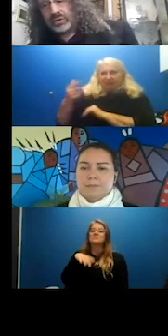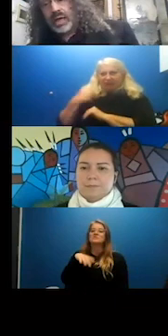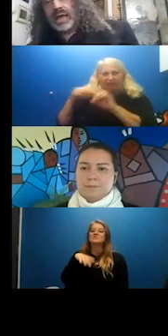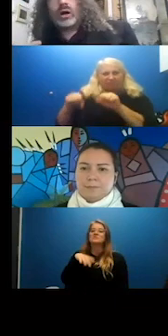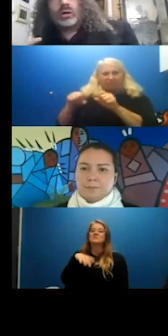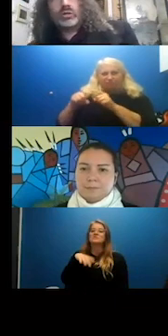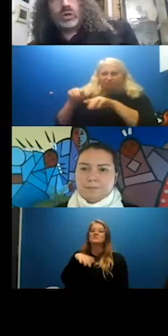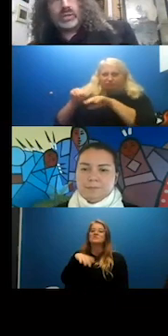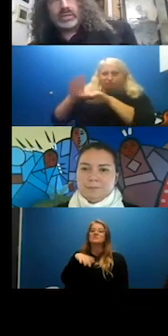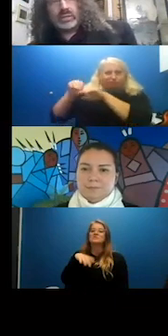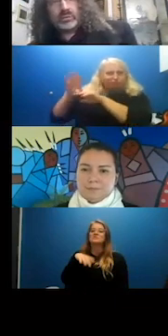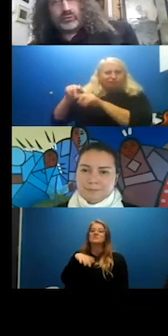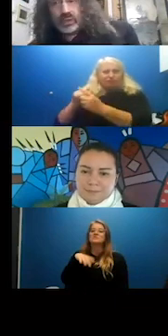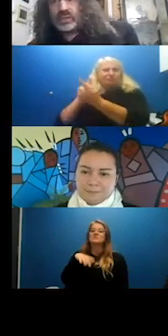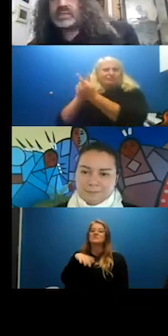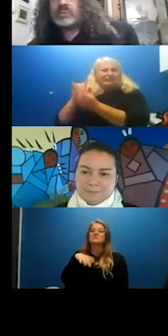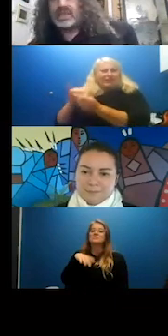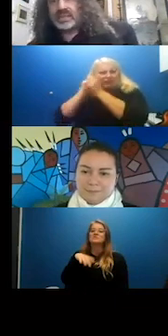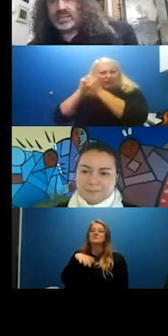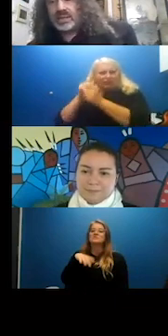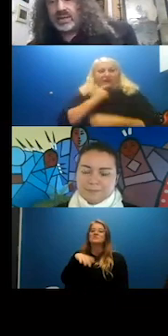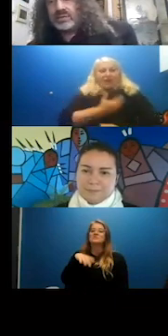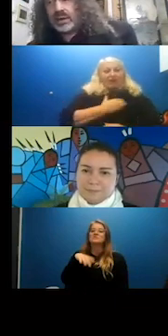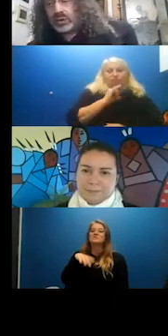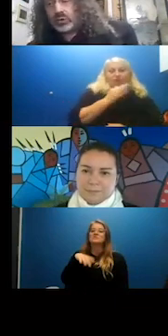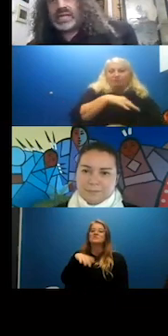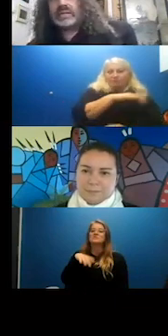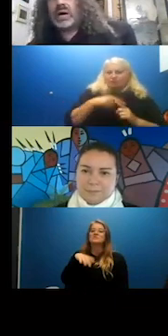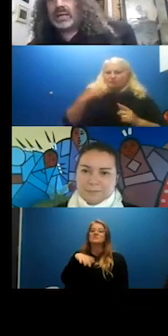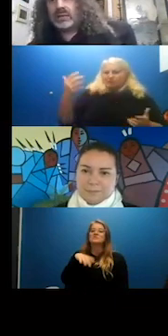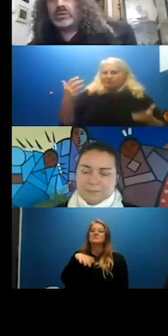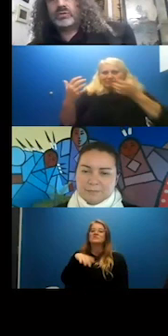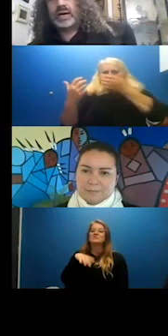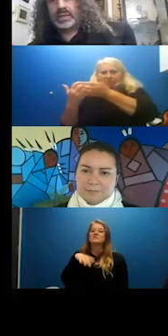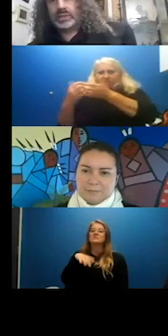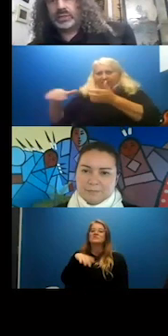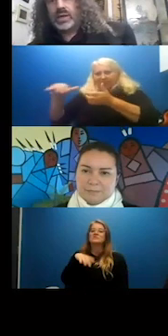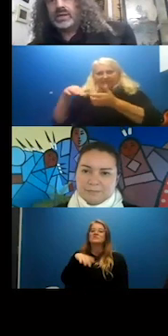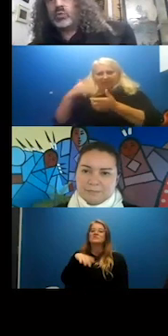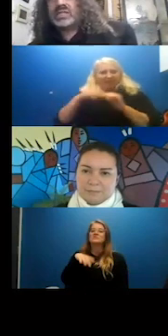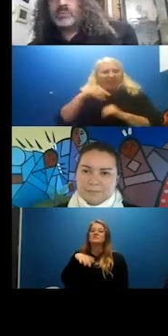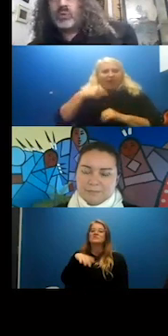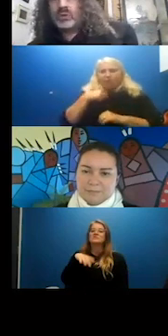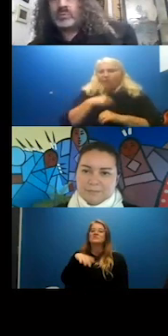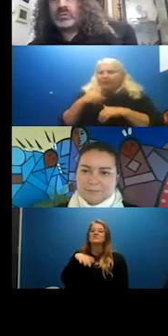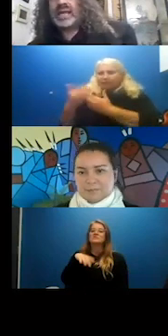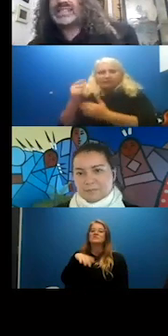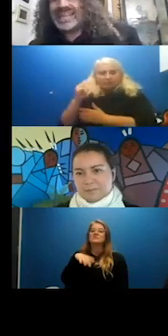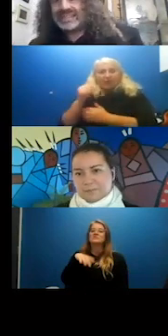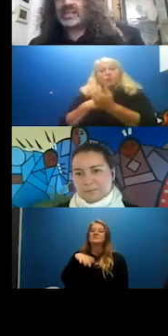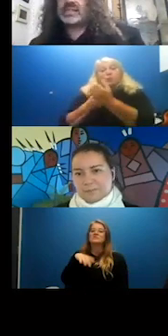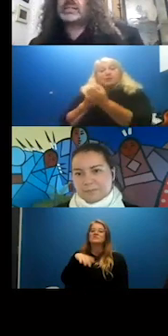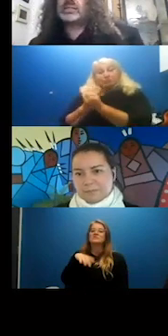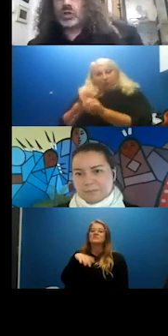goal. And our job is to fill in the spaces that are created by colonial violation. So we support the community as